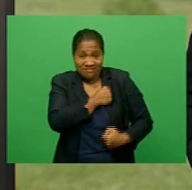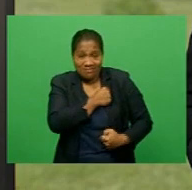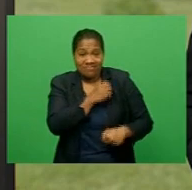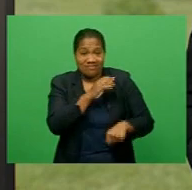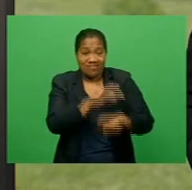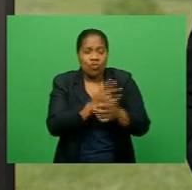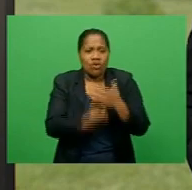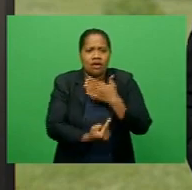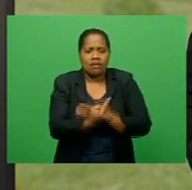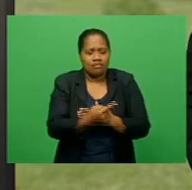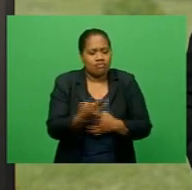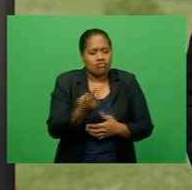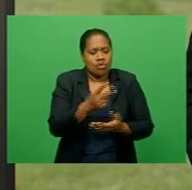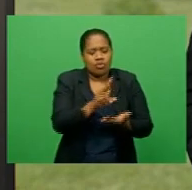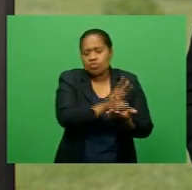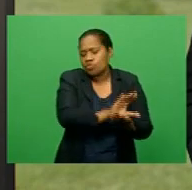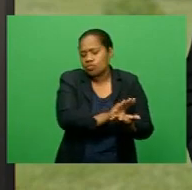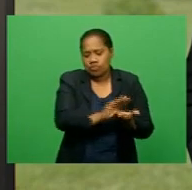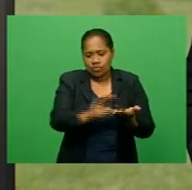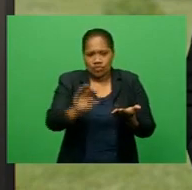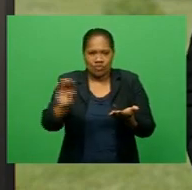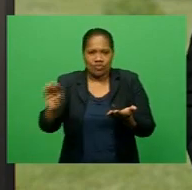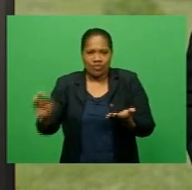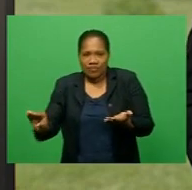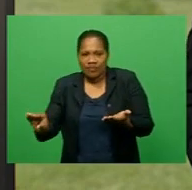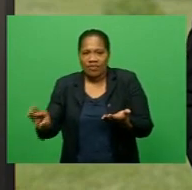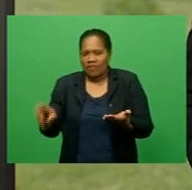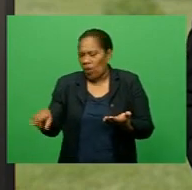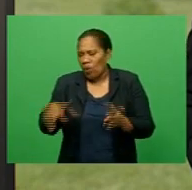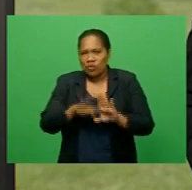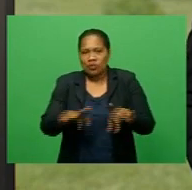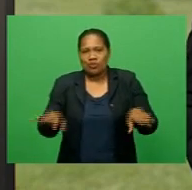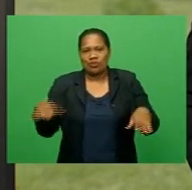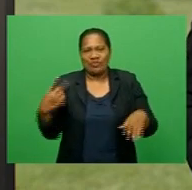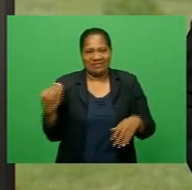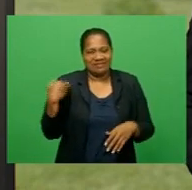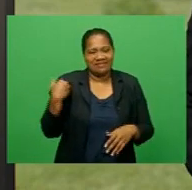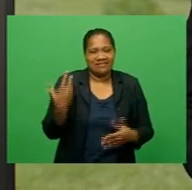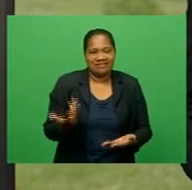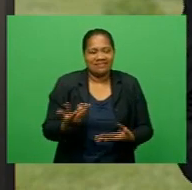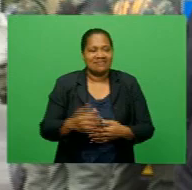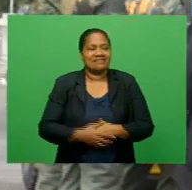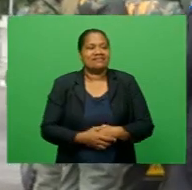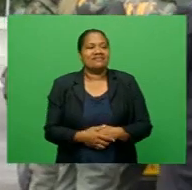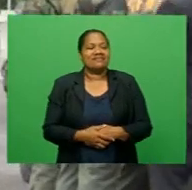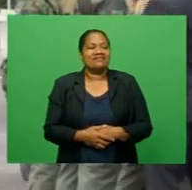donate revenue from gate takings to affected children. Karlani Tavi has more.